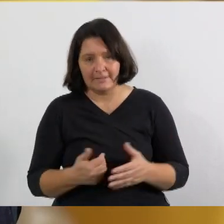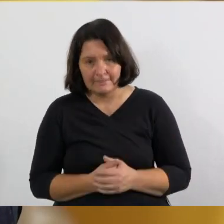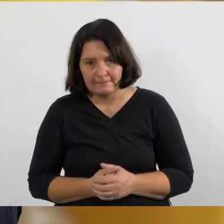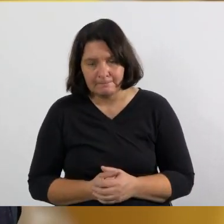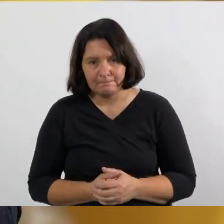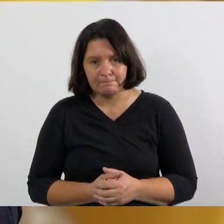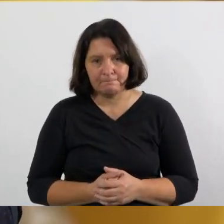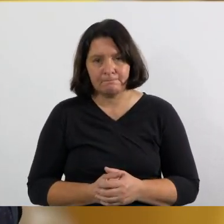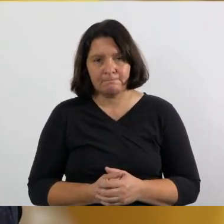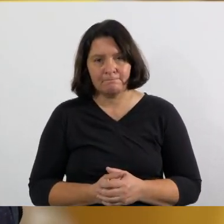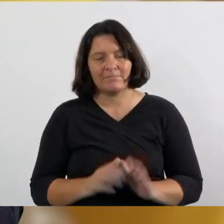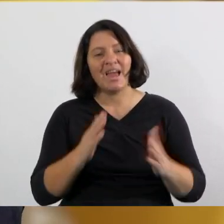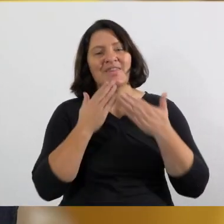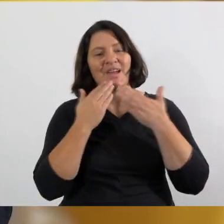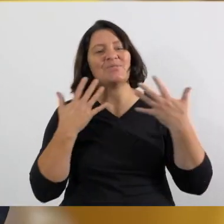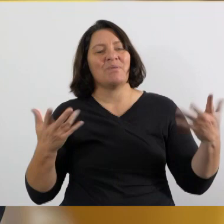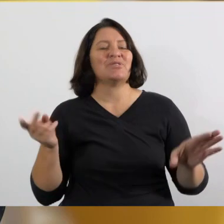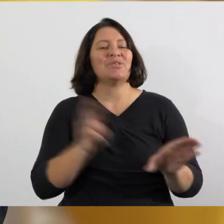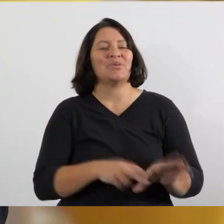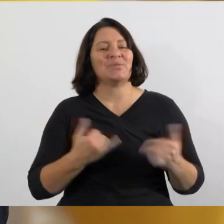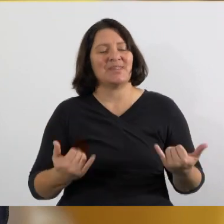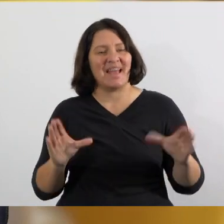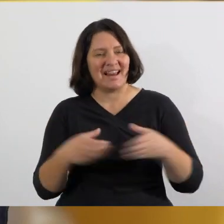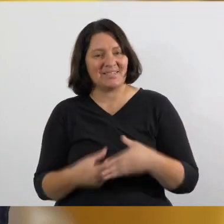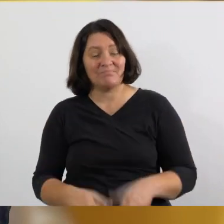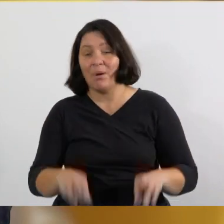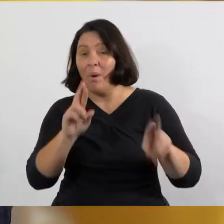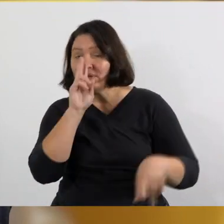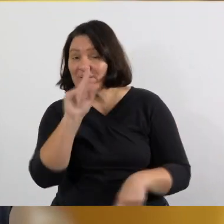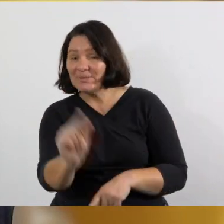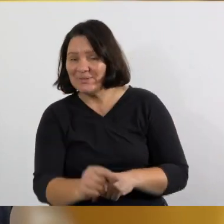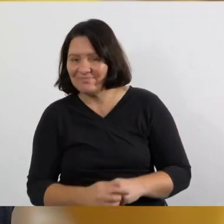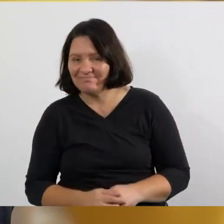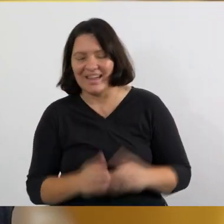trial balance. Thank you so much for joining me in today's class. I hope